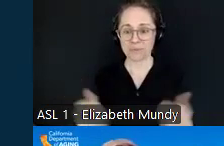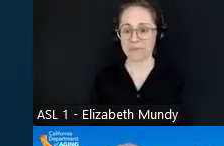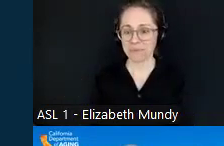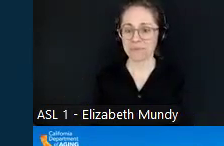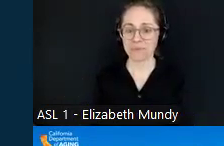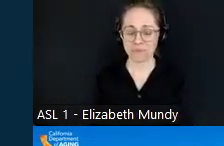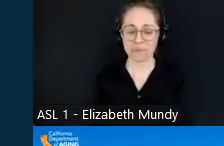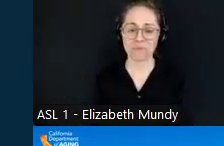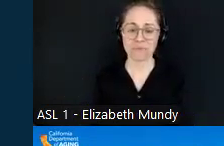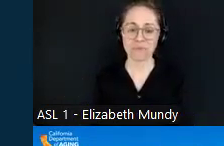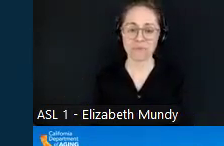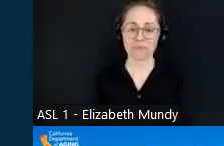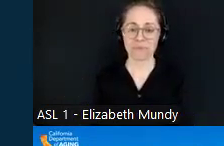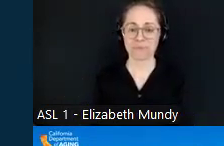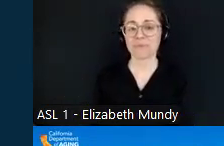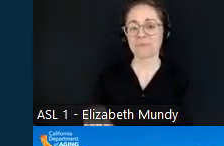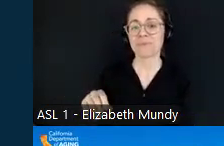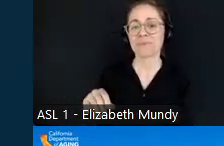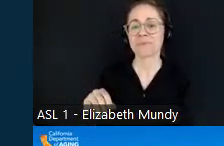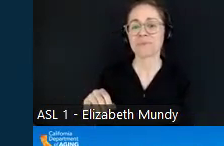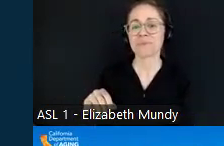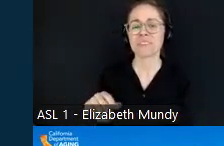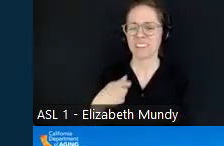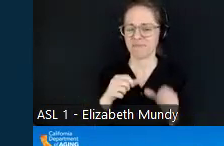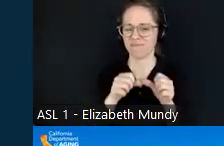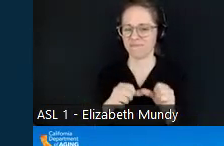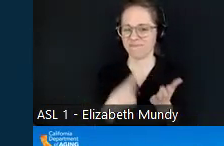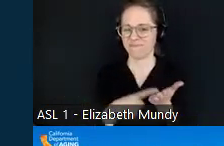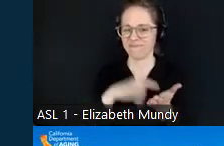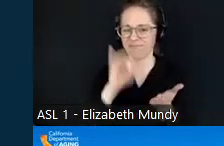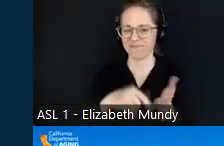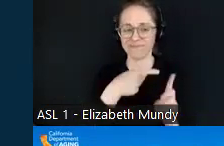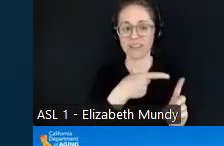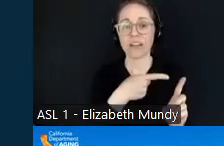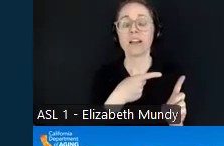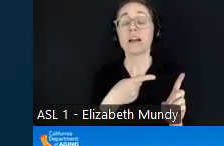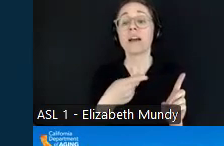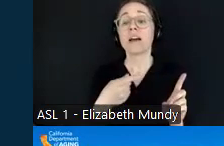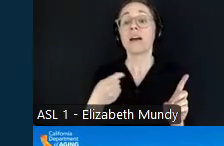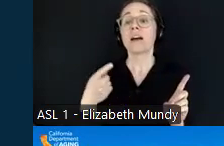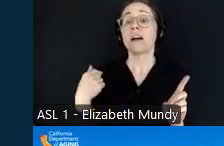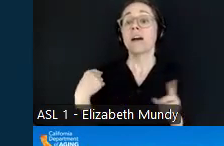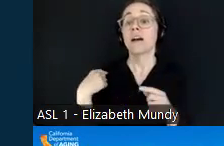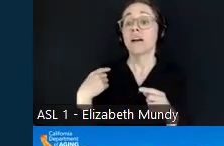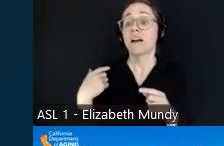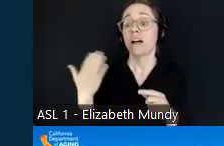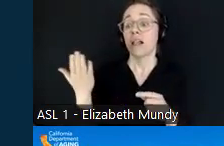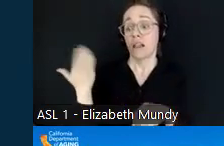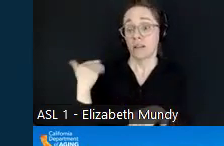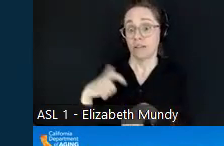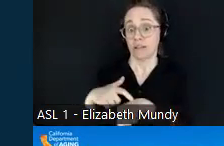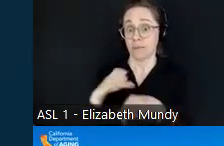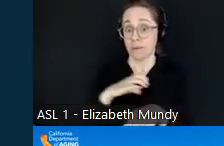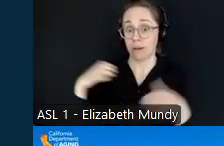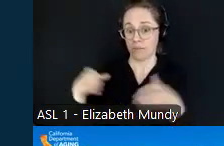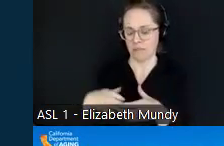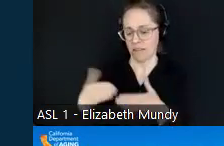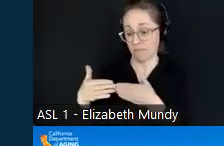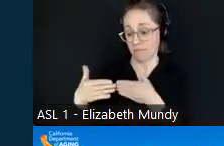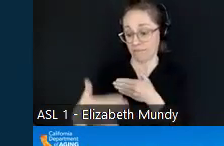quick rundown of things since we last met as a committee. Of course, by